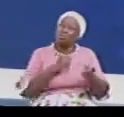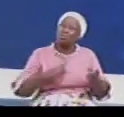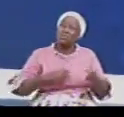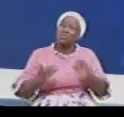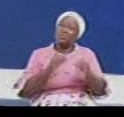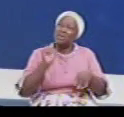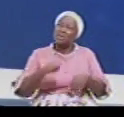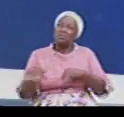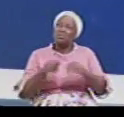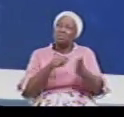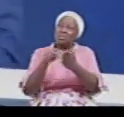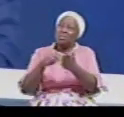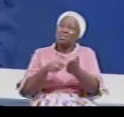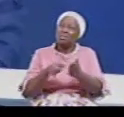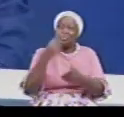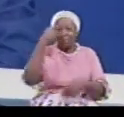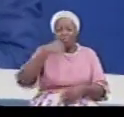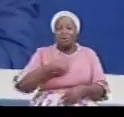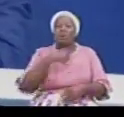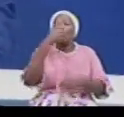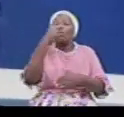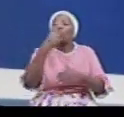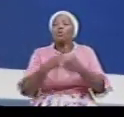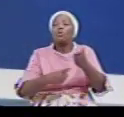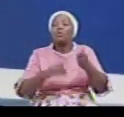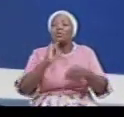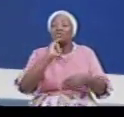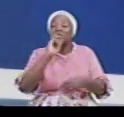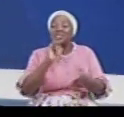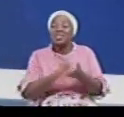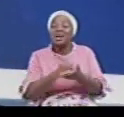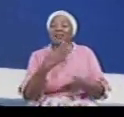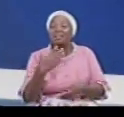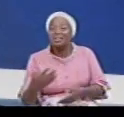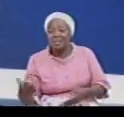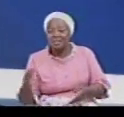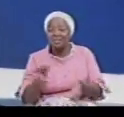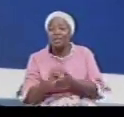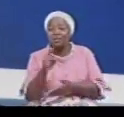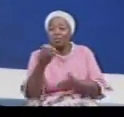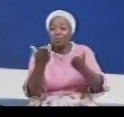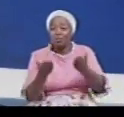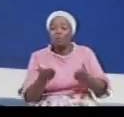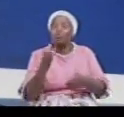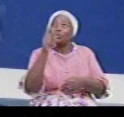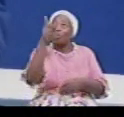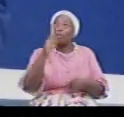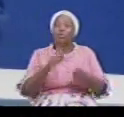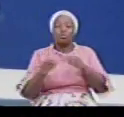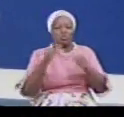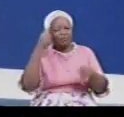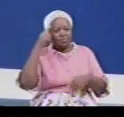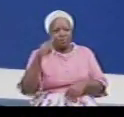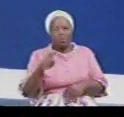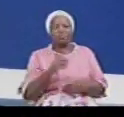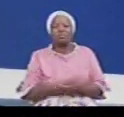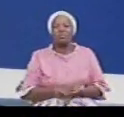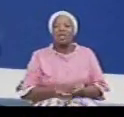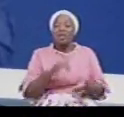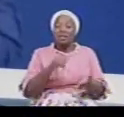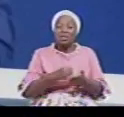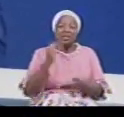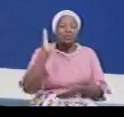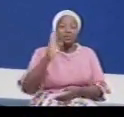what is on your heart, what you want God to do for you, it will be done as